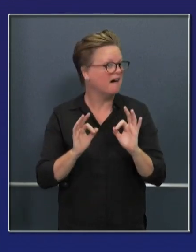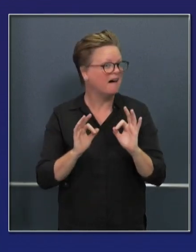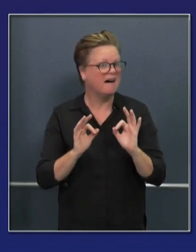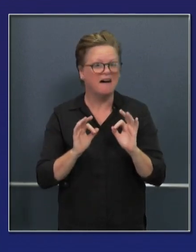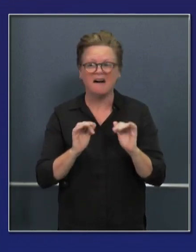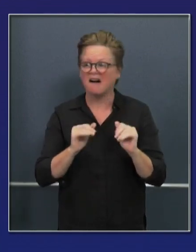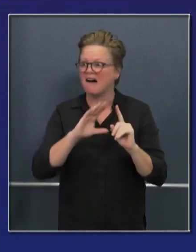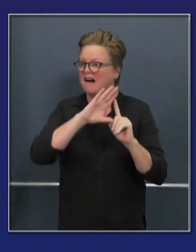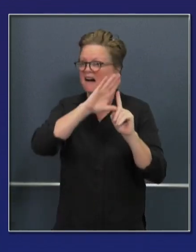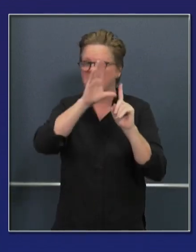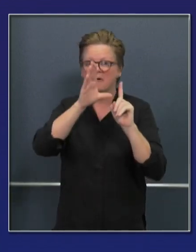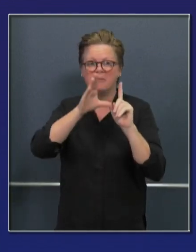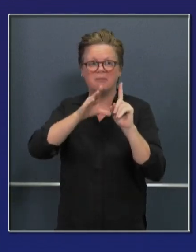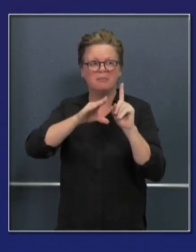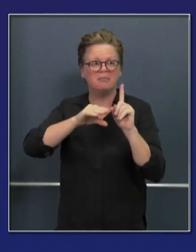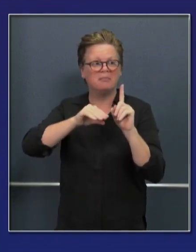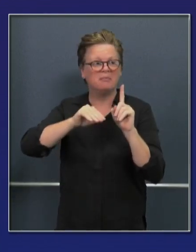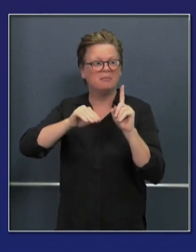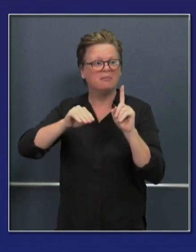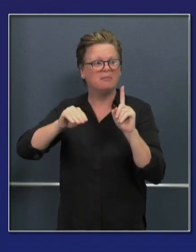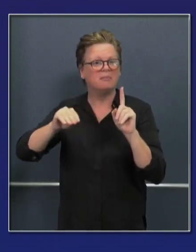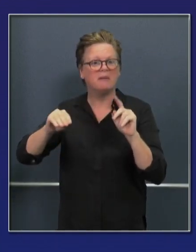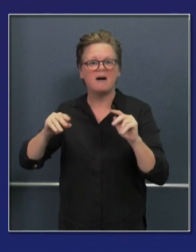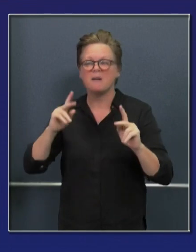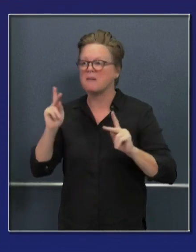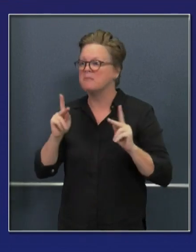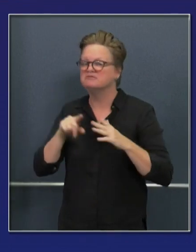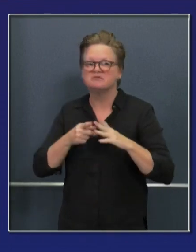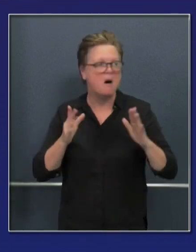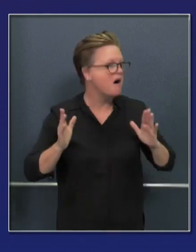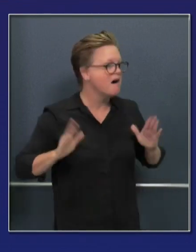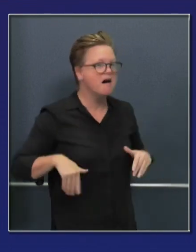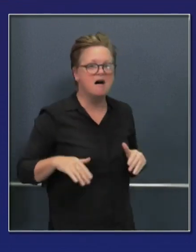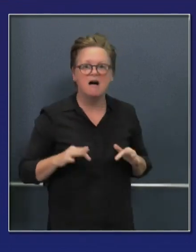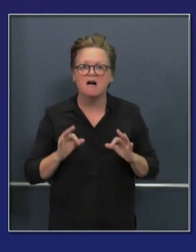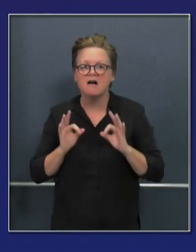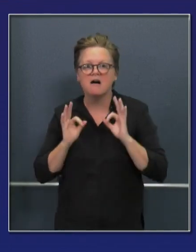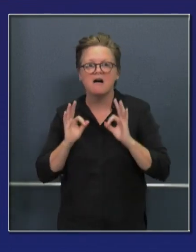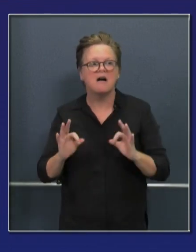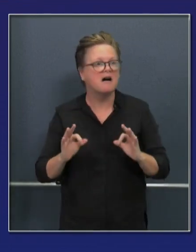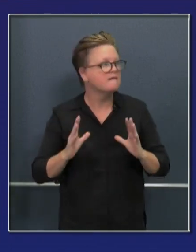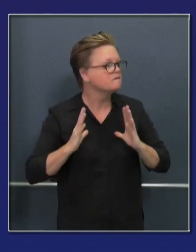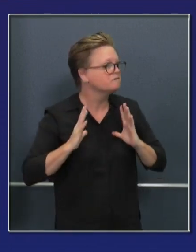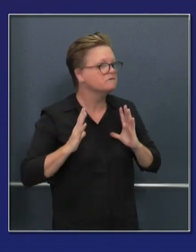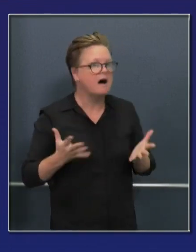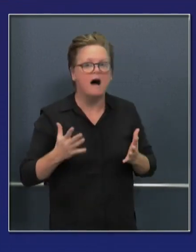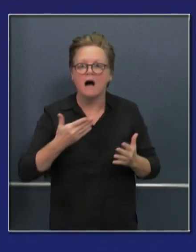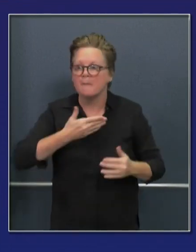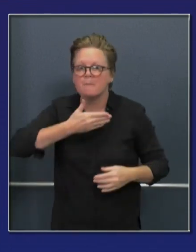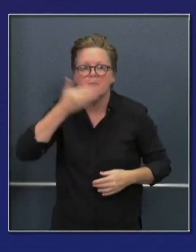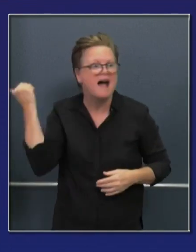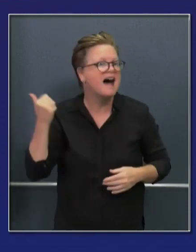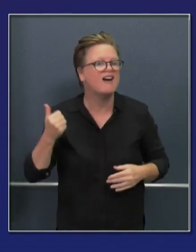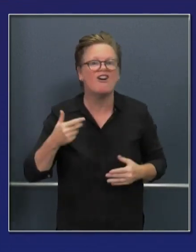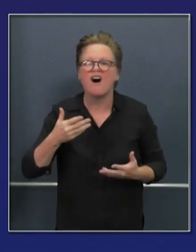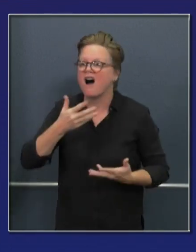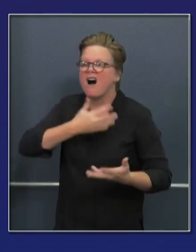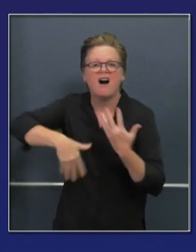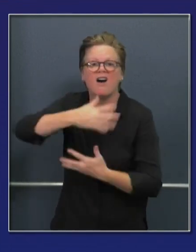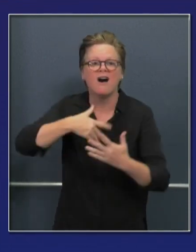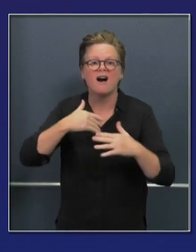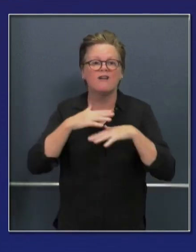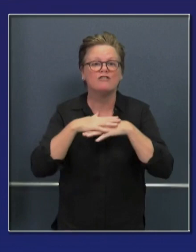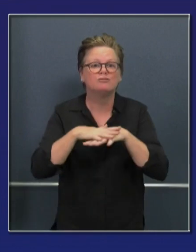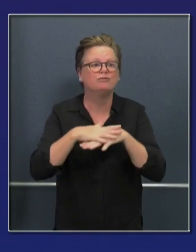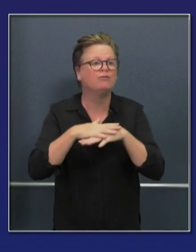should read about all of this. If history doesn't repeat itself, as Twain said, it certainly rhymes. So let us be